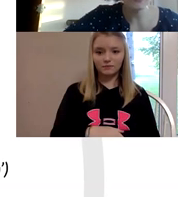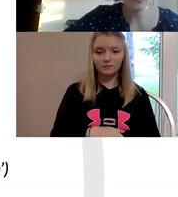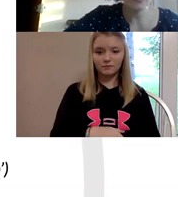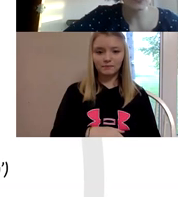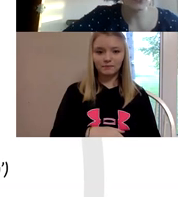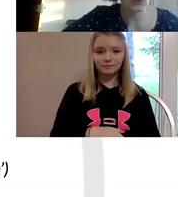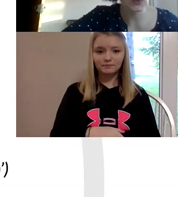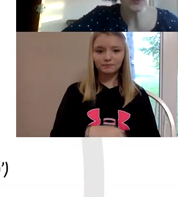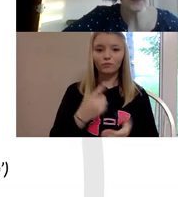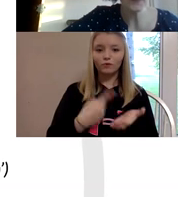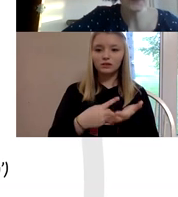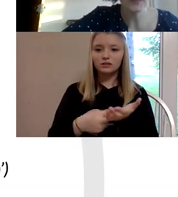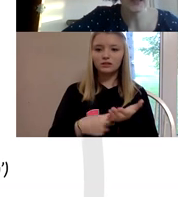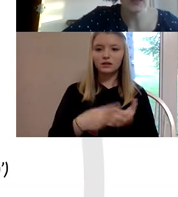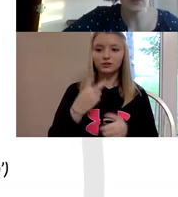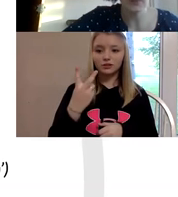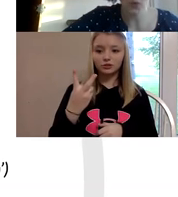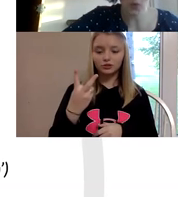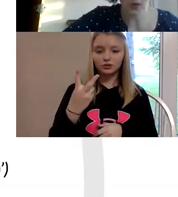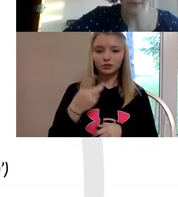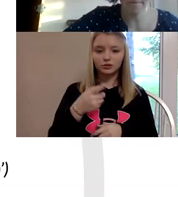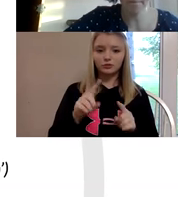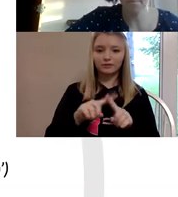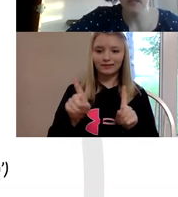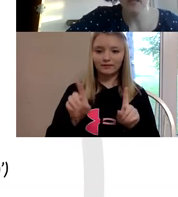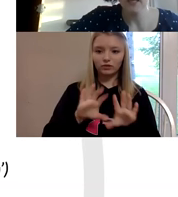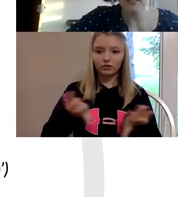Let's discuss the two a little bit more.